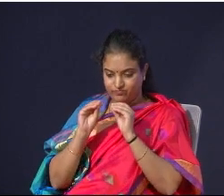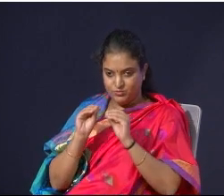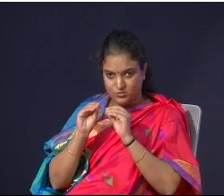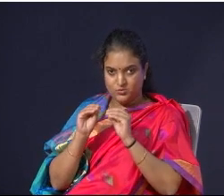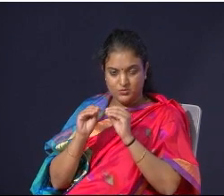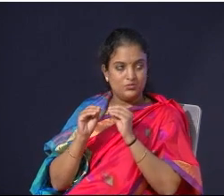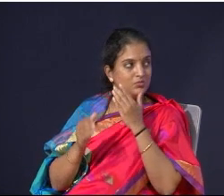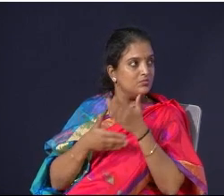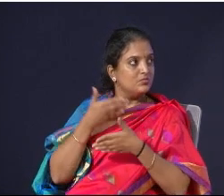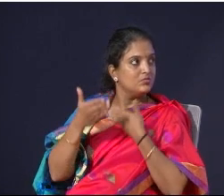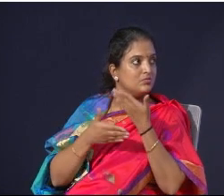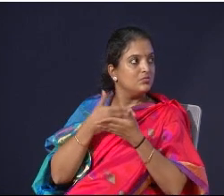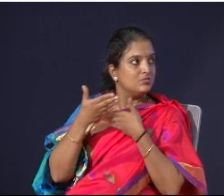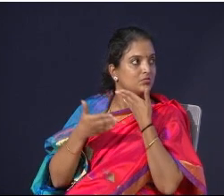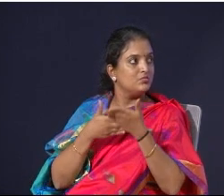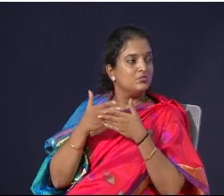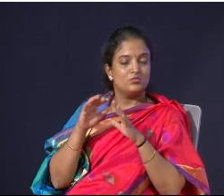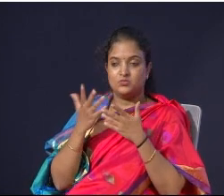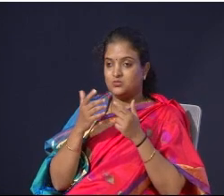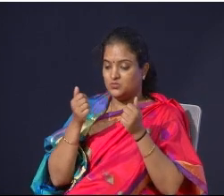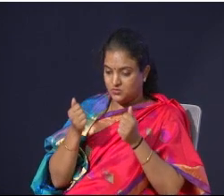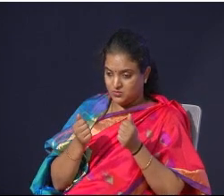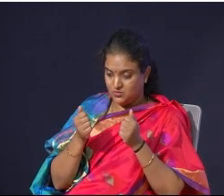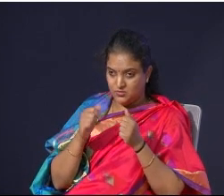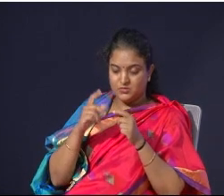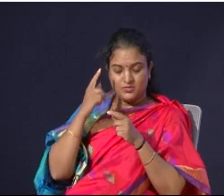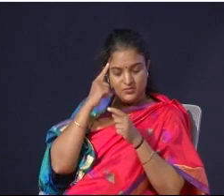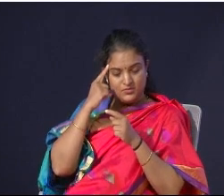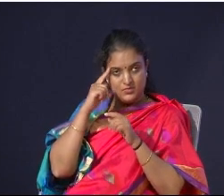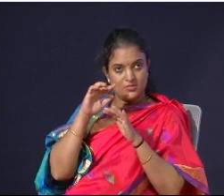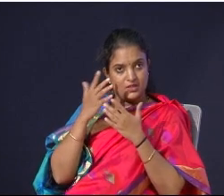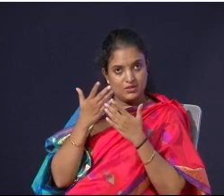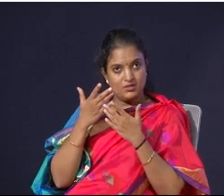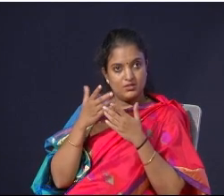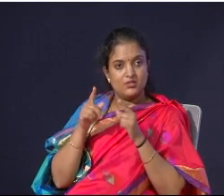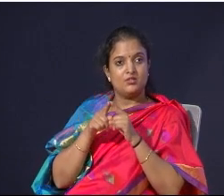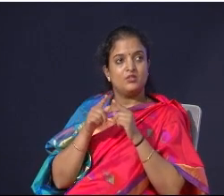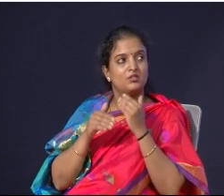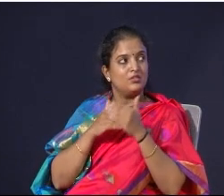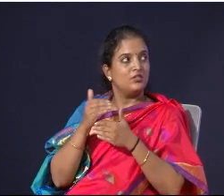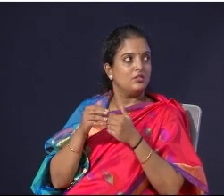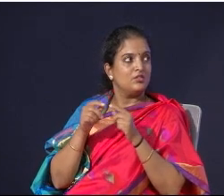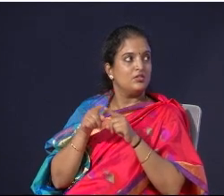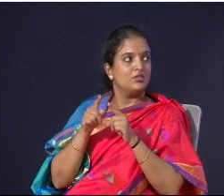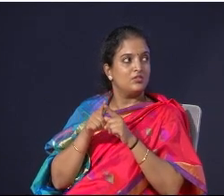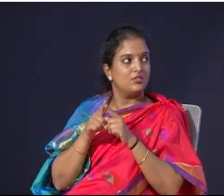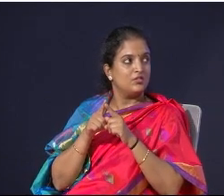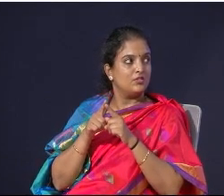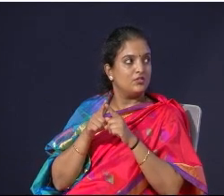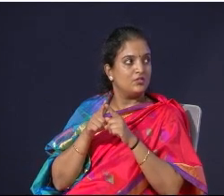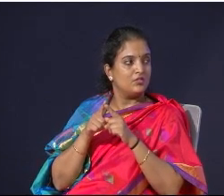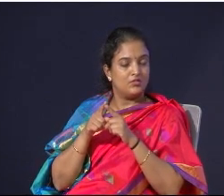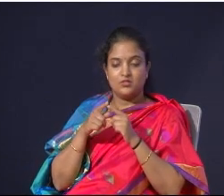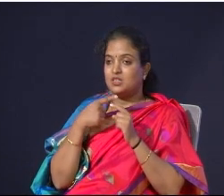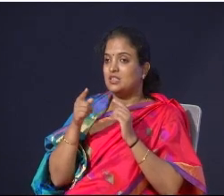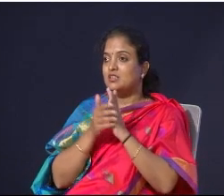know, we needed to know where to sit, how to attract her attention, and we started with tracking, scanning